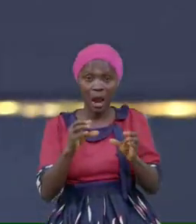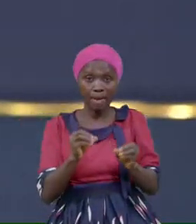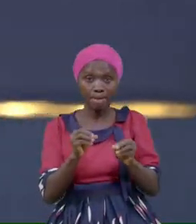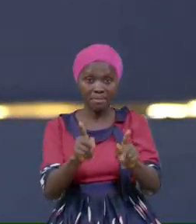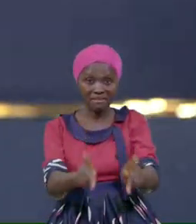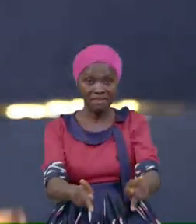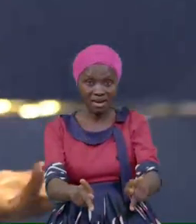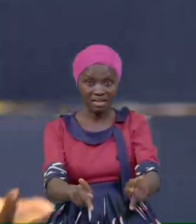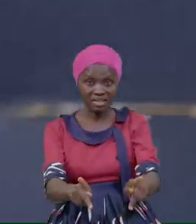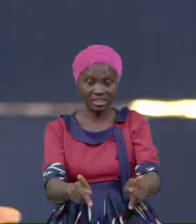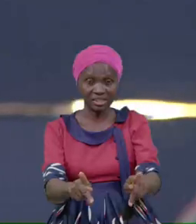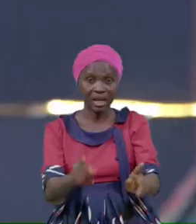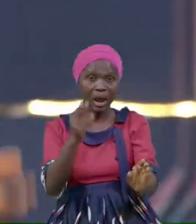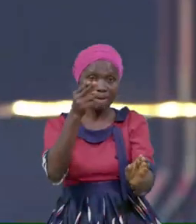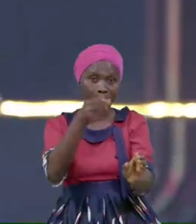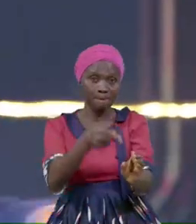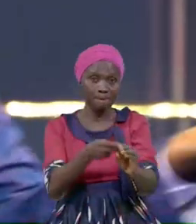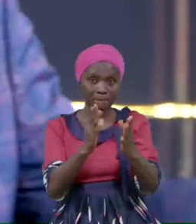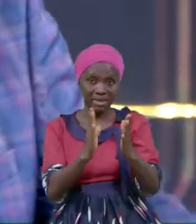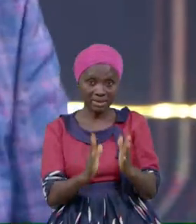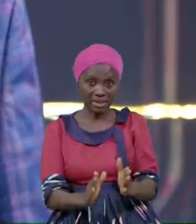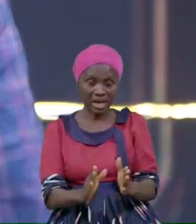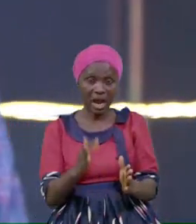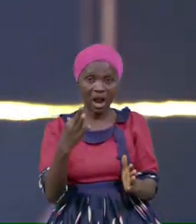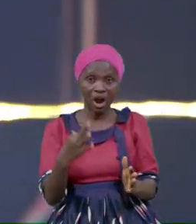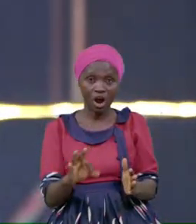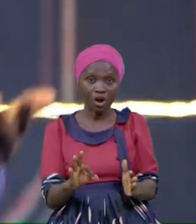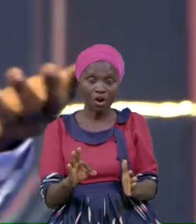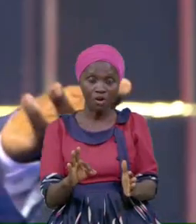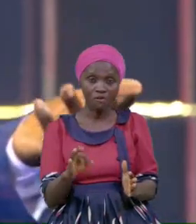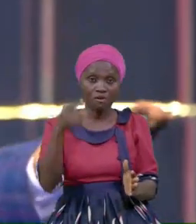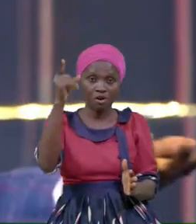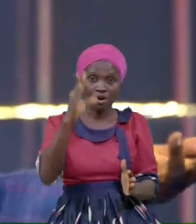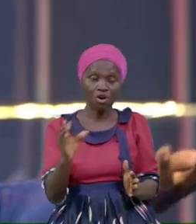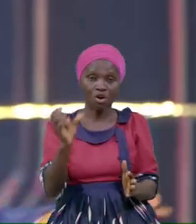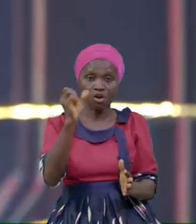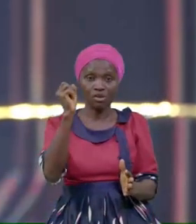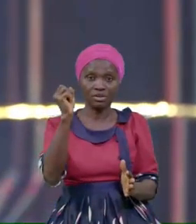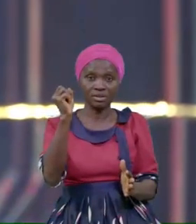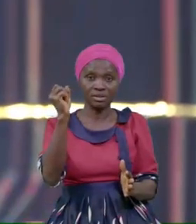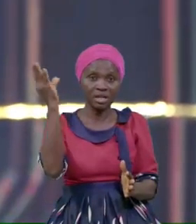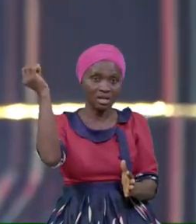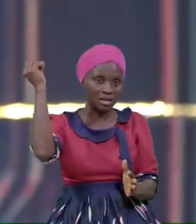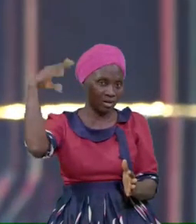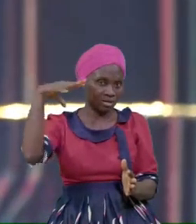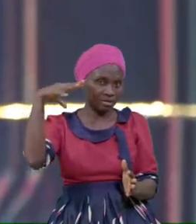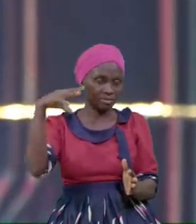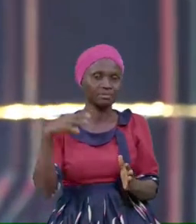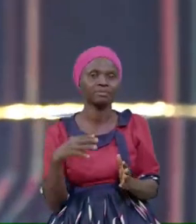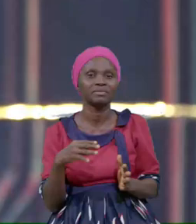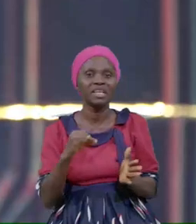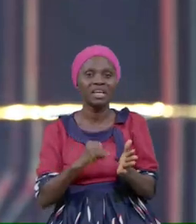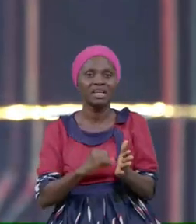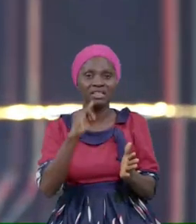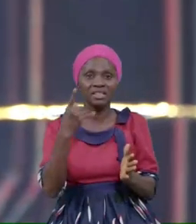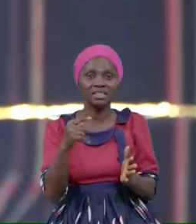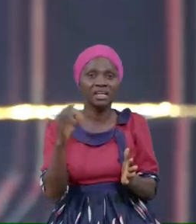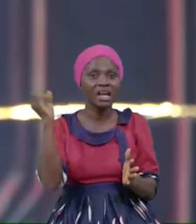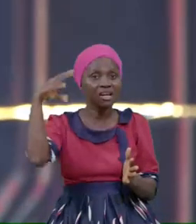grace. The privileged partakers of God's grace is the grace of God. It's the privilege